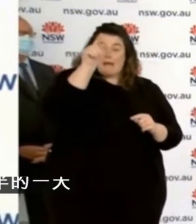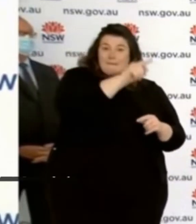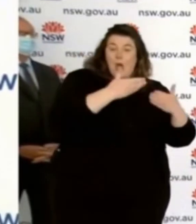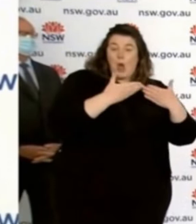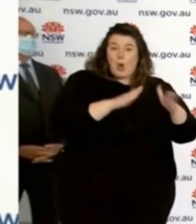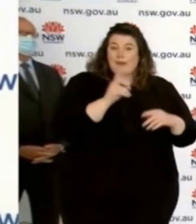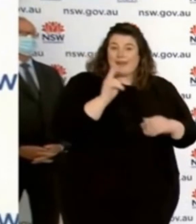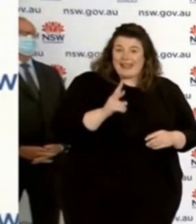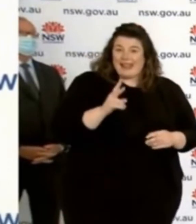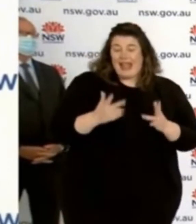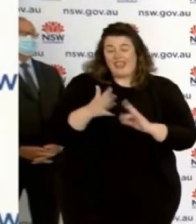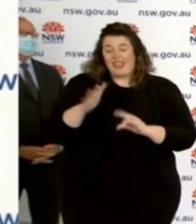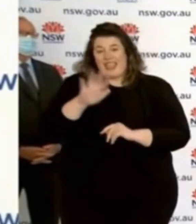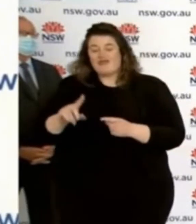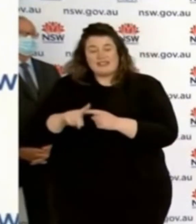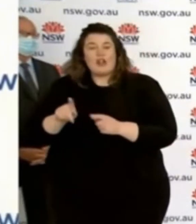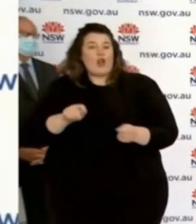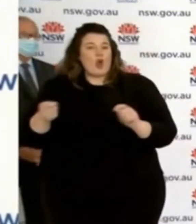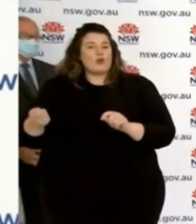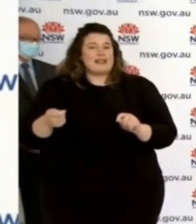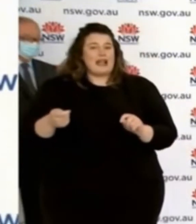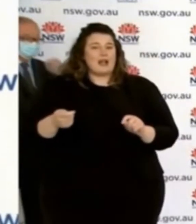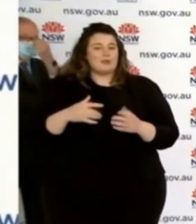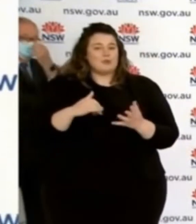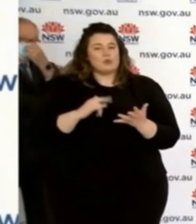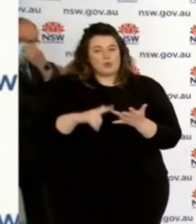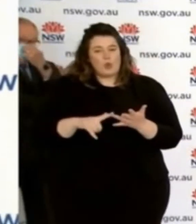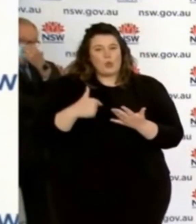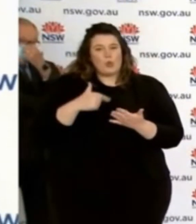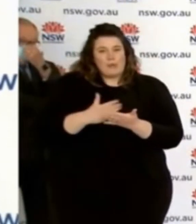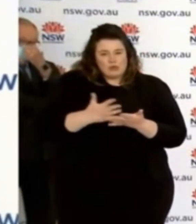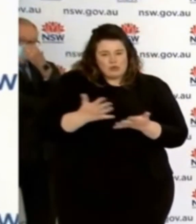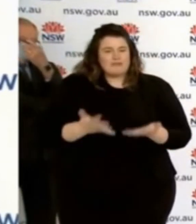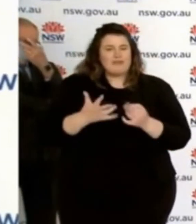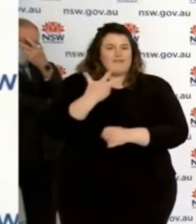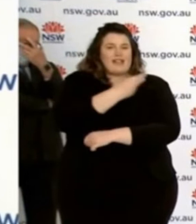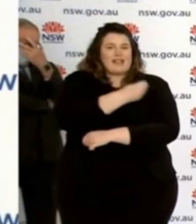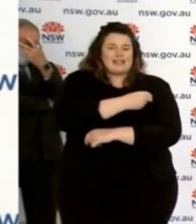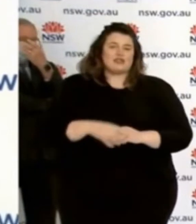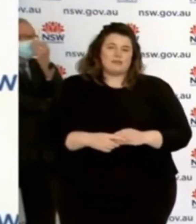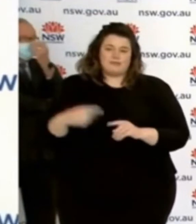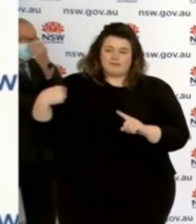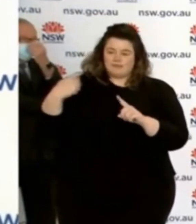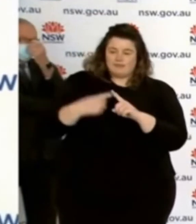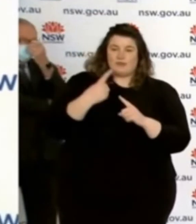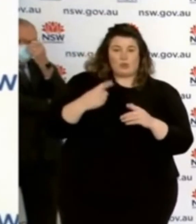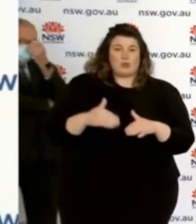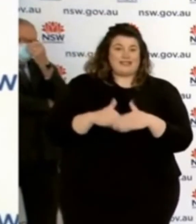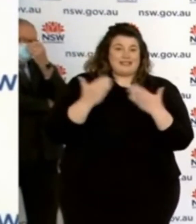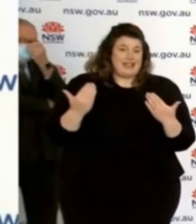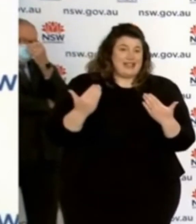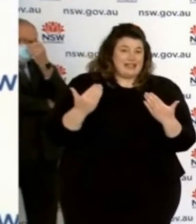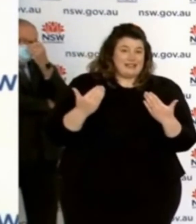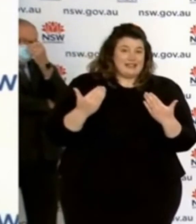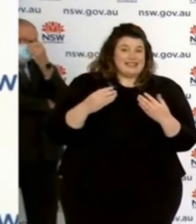restricted environment, other areas won't, and we'll be working with those communities to make sure vaccination rates go up. Overnight, of course, this explains why certain